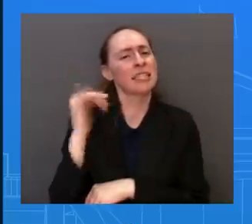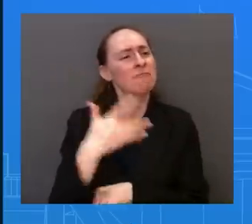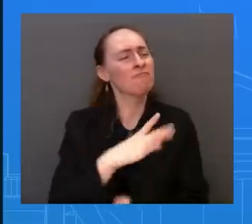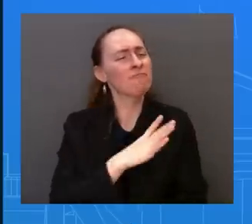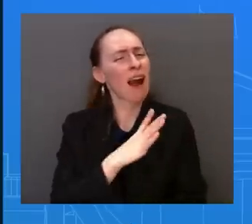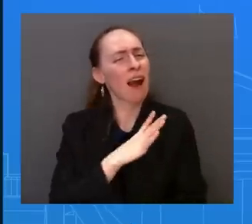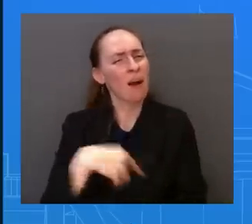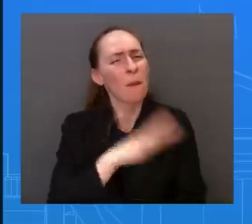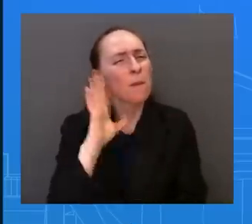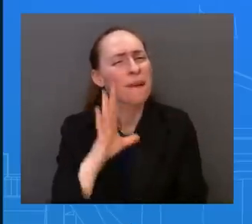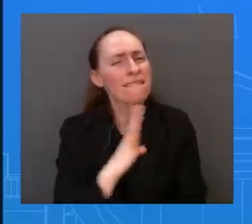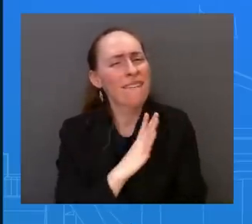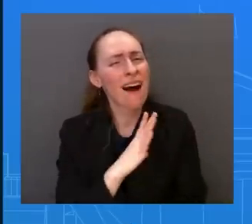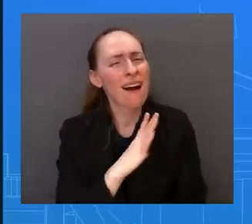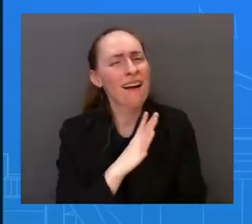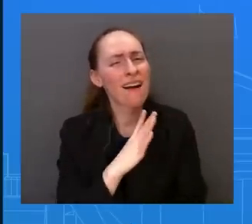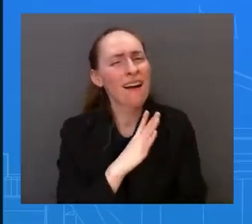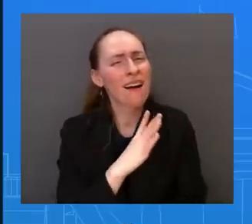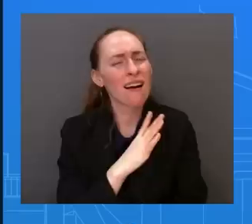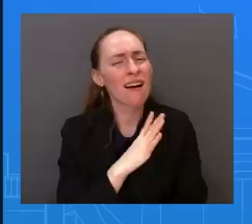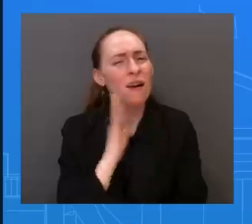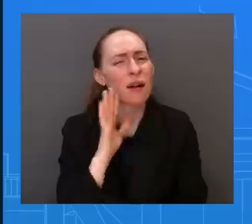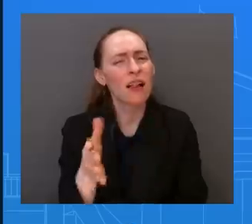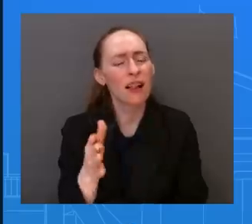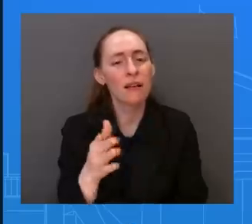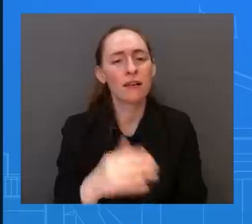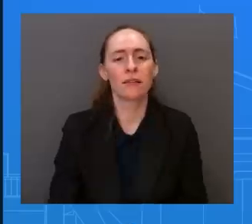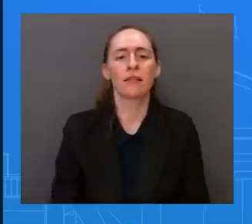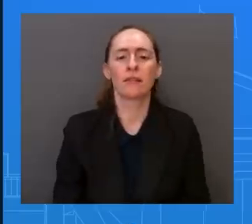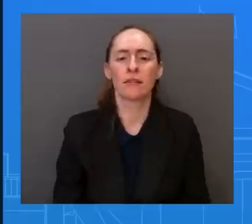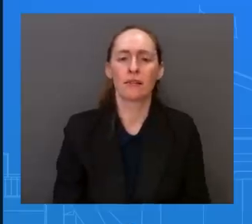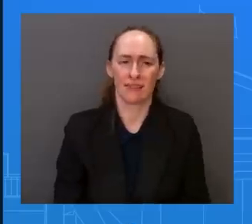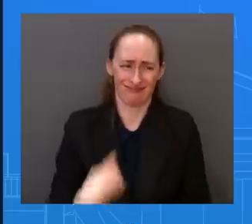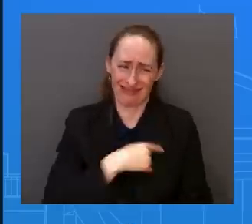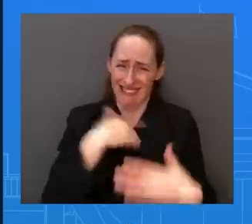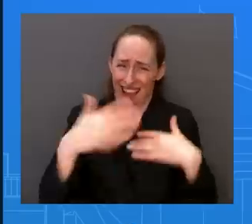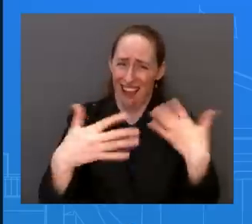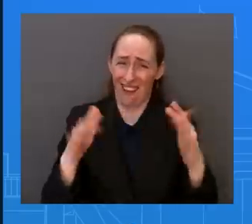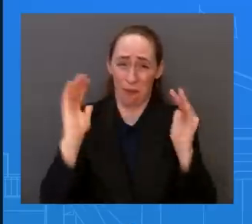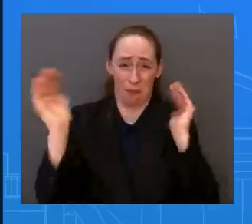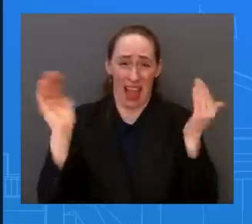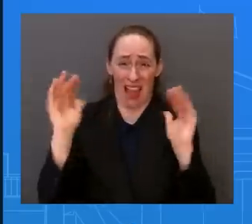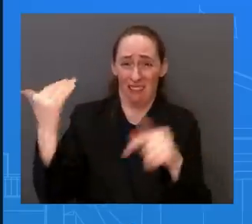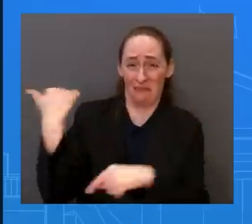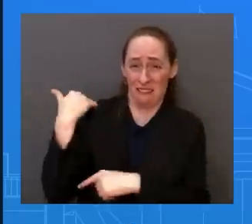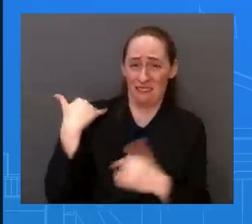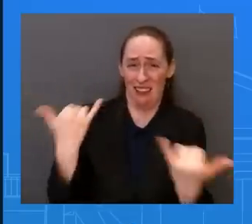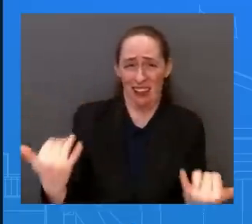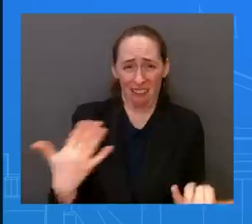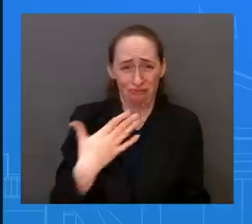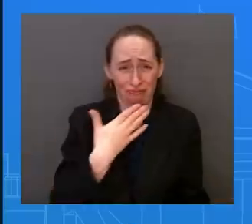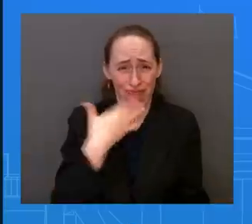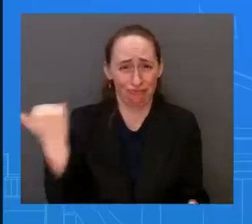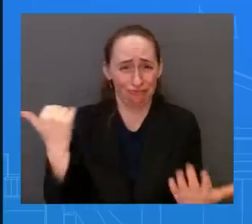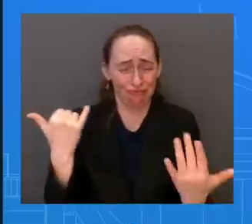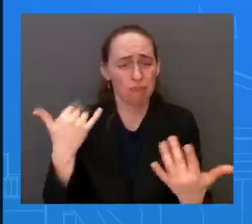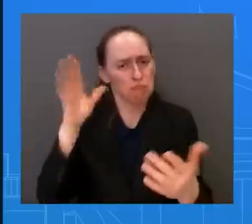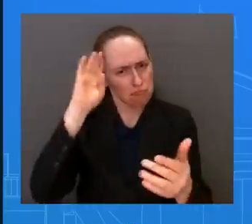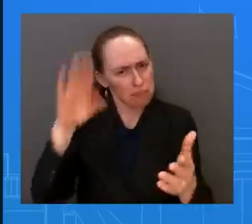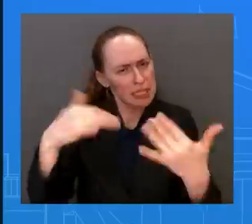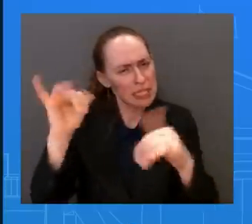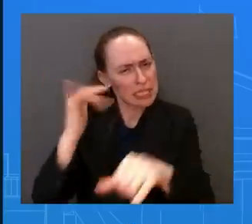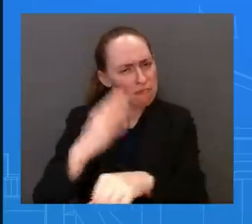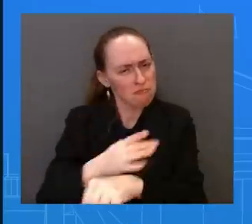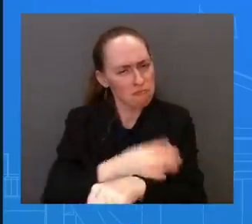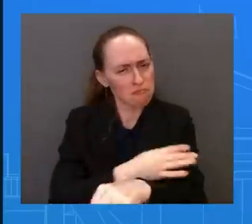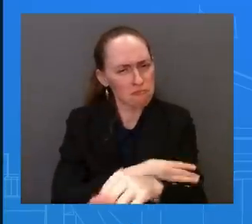all of the distance that we have yet to travel, then more and more families, more and more communities are